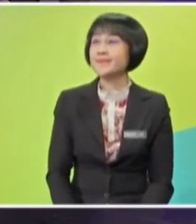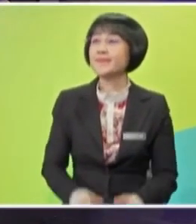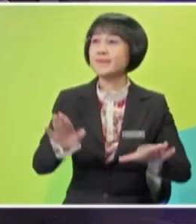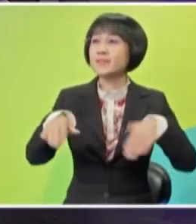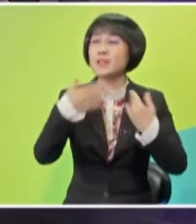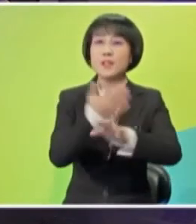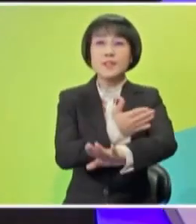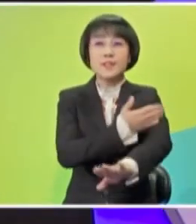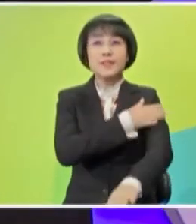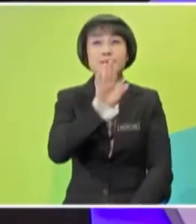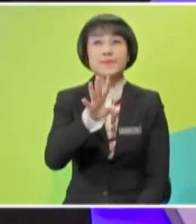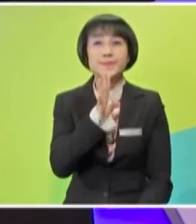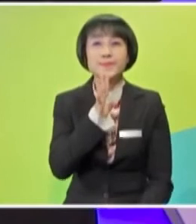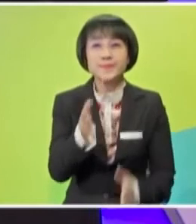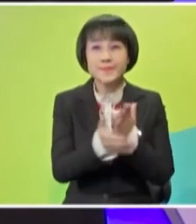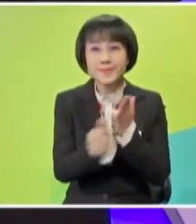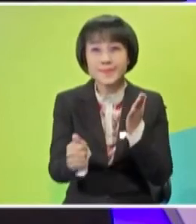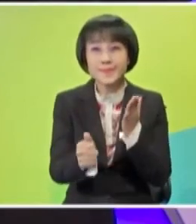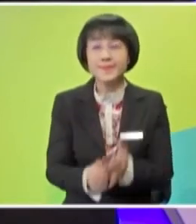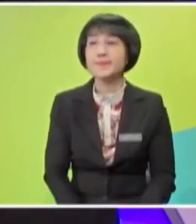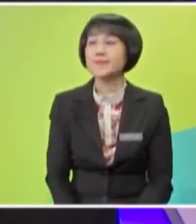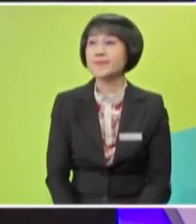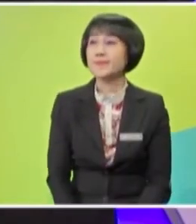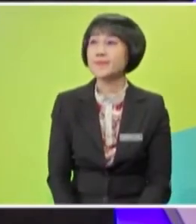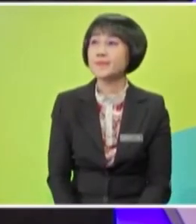to actually improve your speaking? Okay.